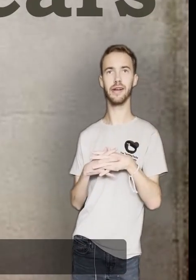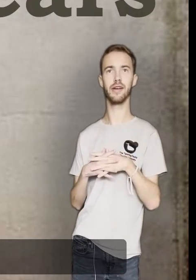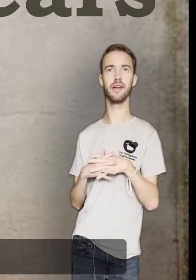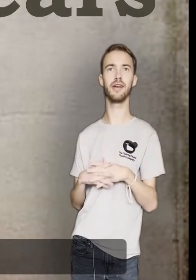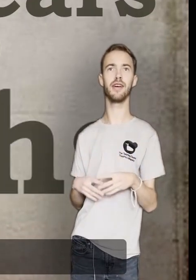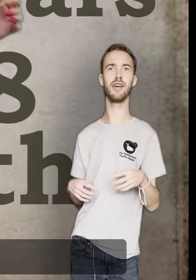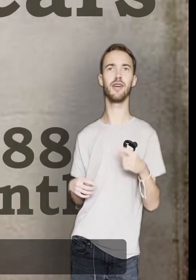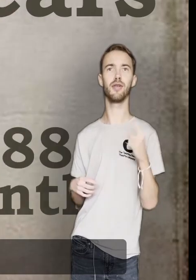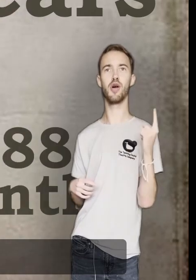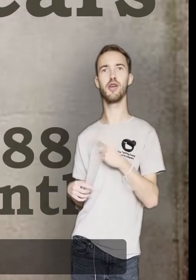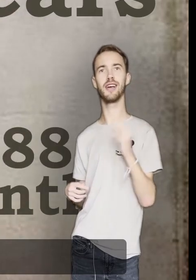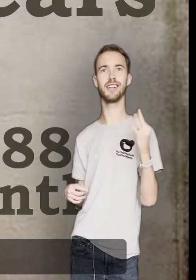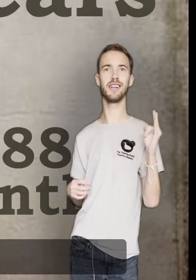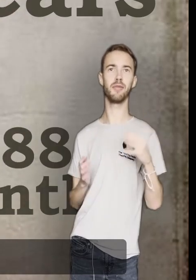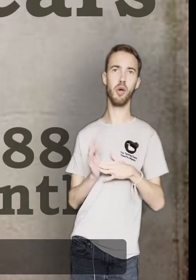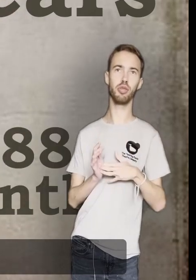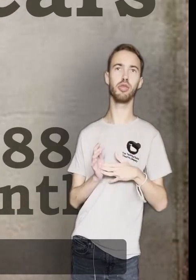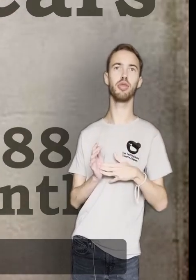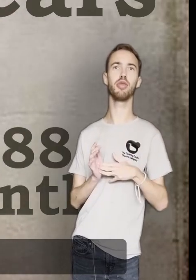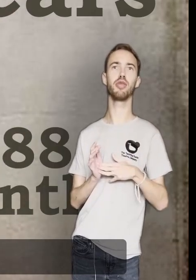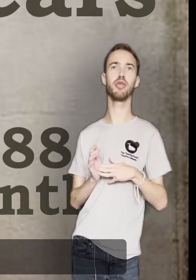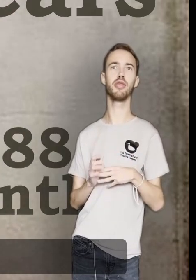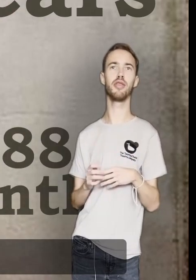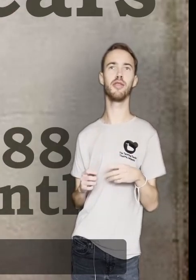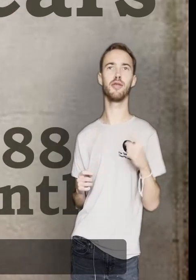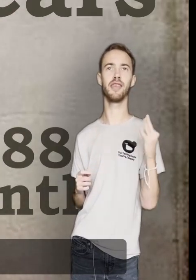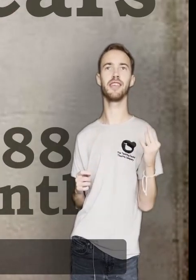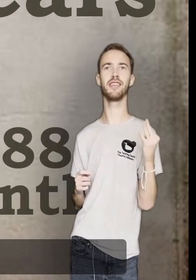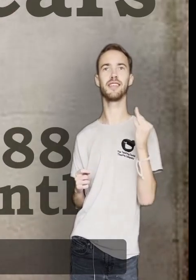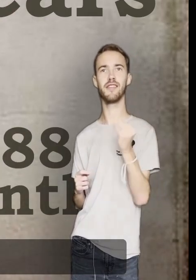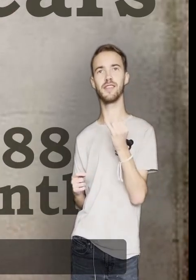1,248 weeks, or 288 months. That's